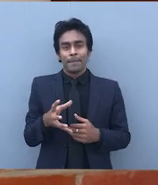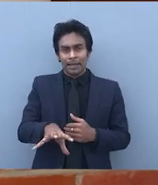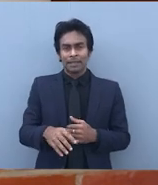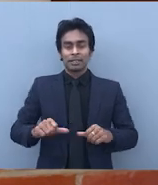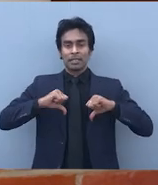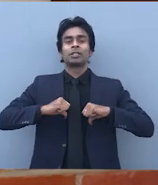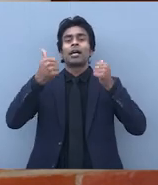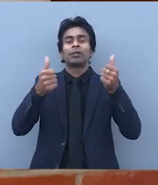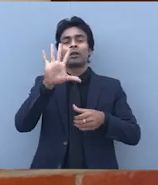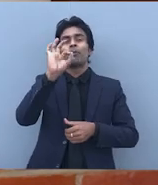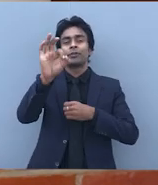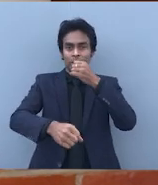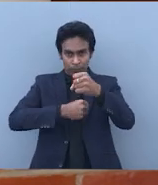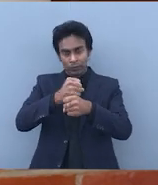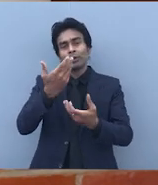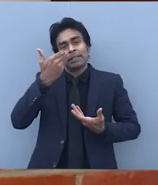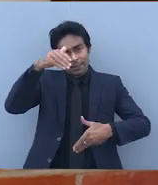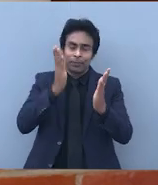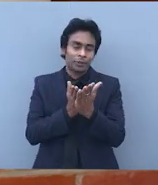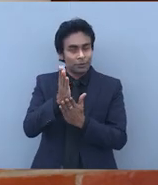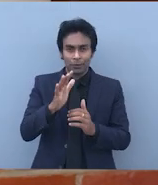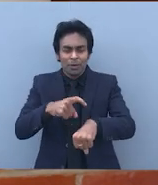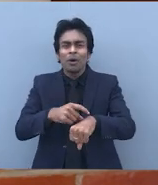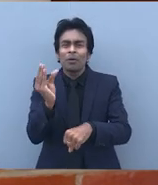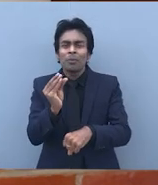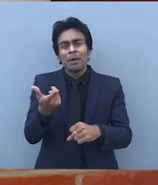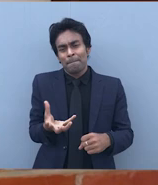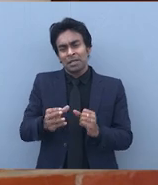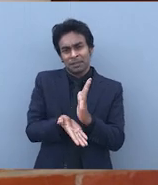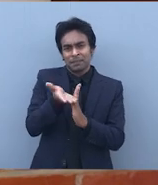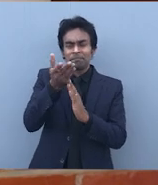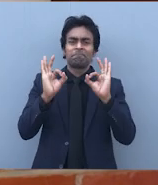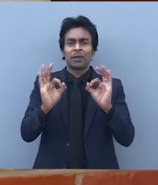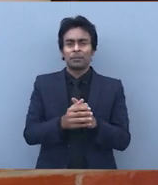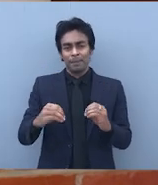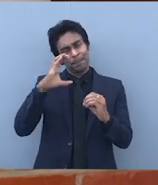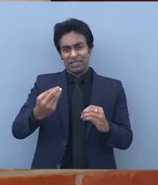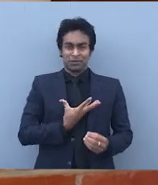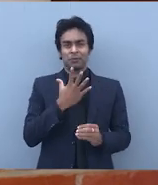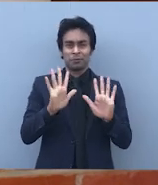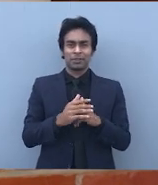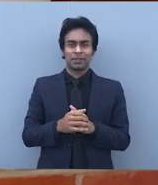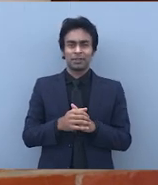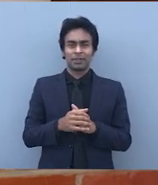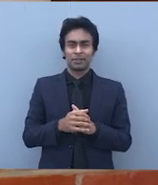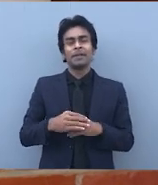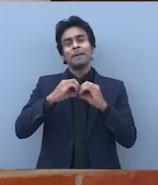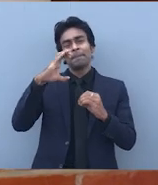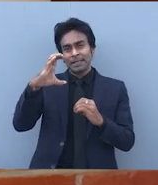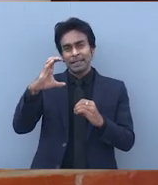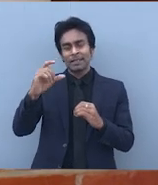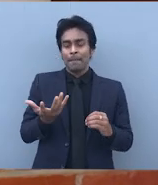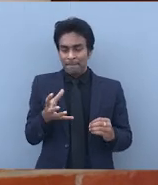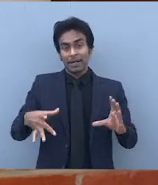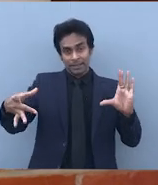Council has played and will play in the coming years to strengthen the connection and collaboration between the people of Britain and the people of